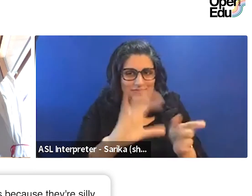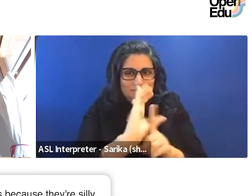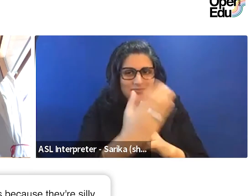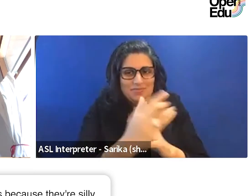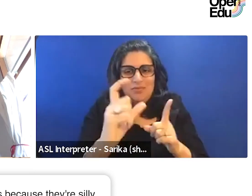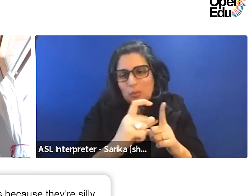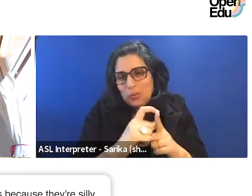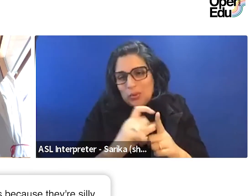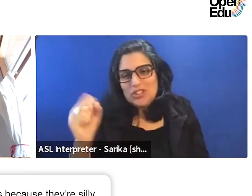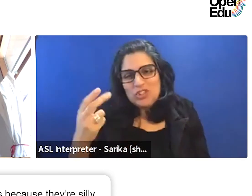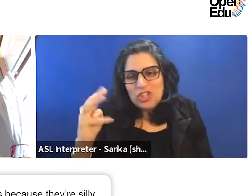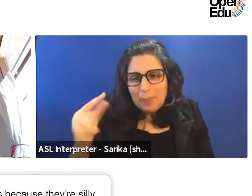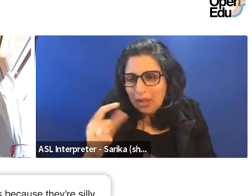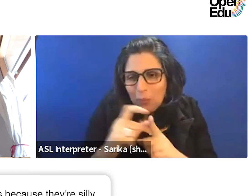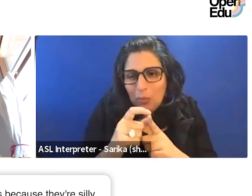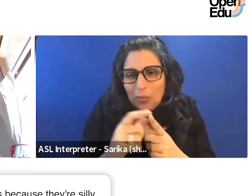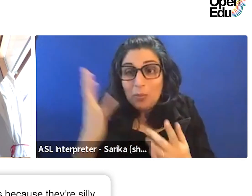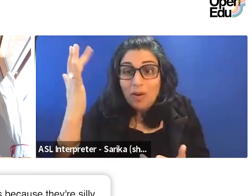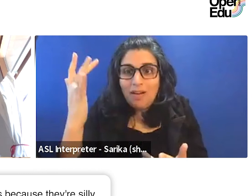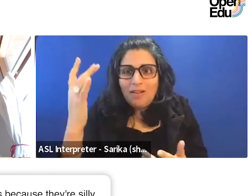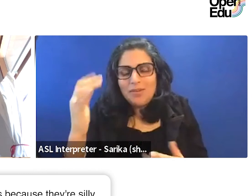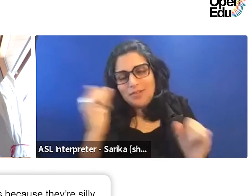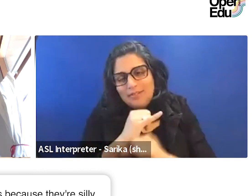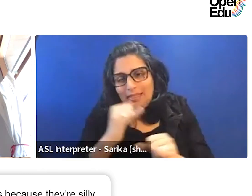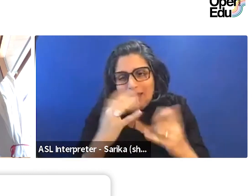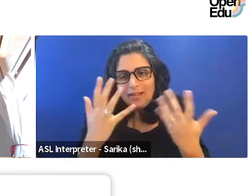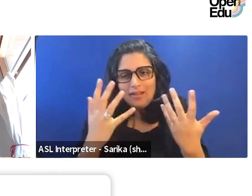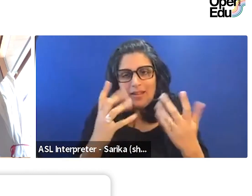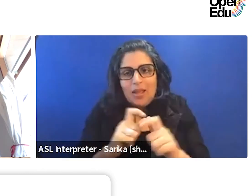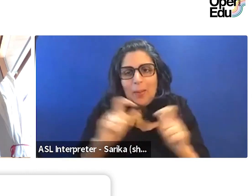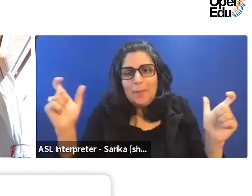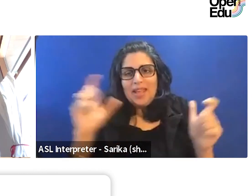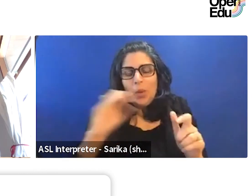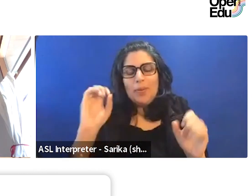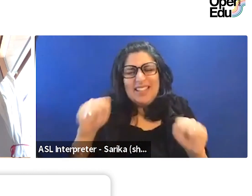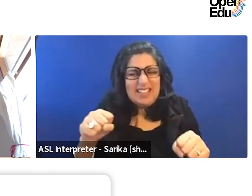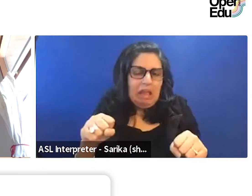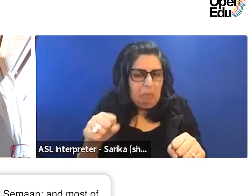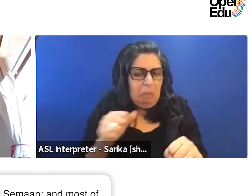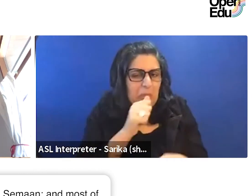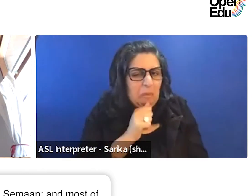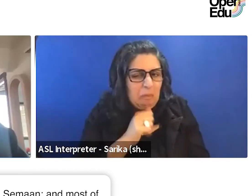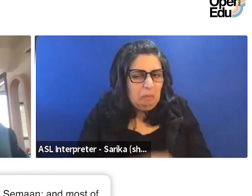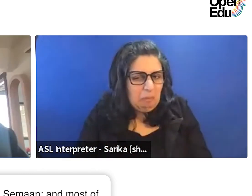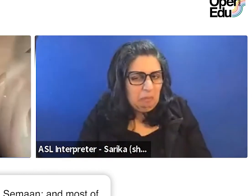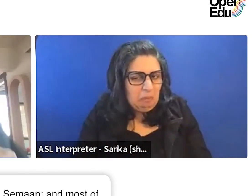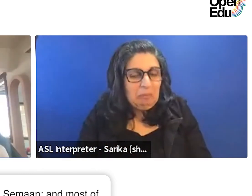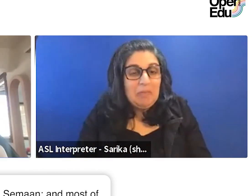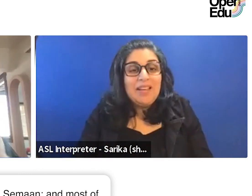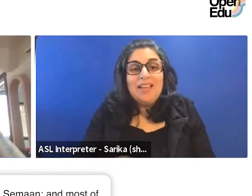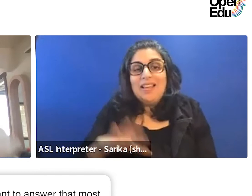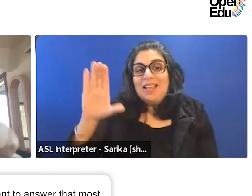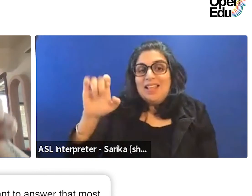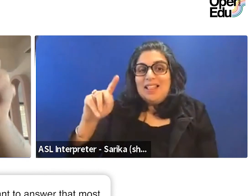words, because they're silly, and also big companies can handle it, Yes, and most of the time,